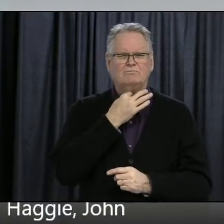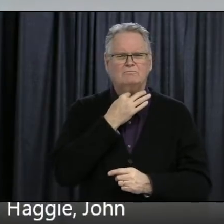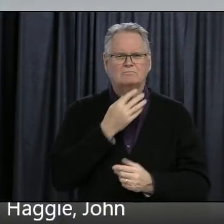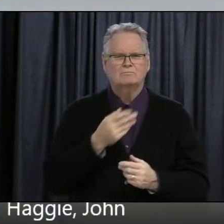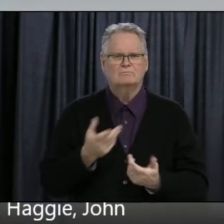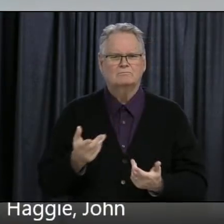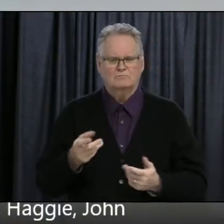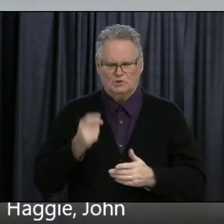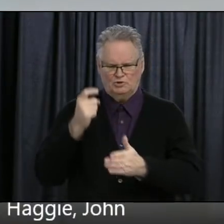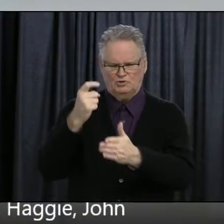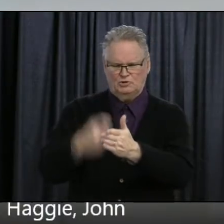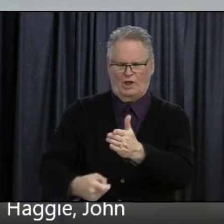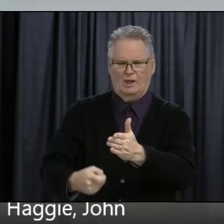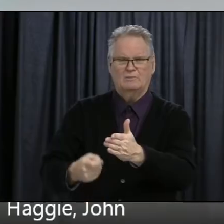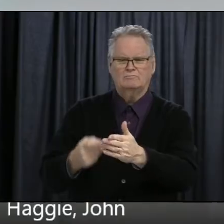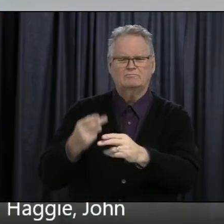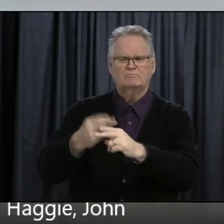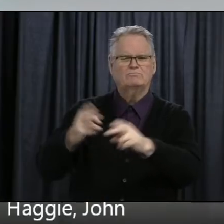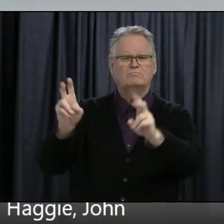under the